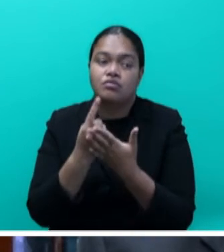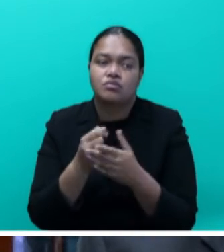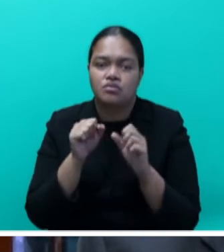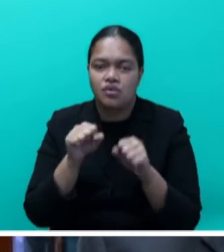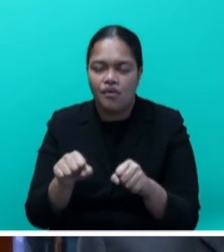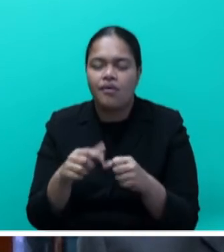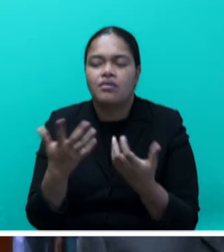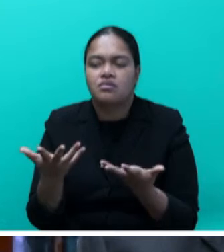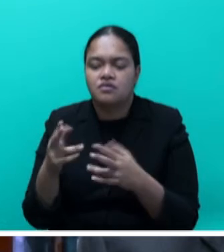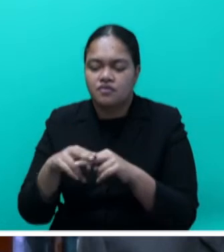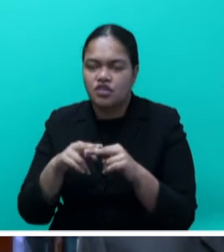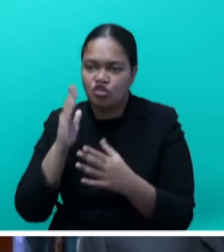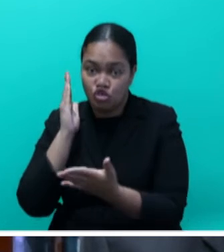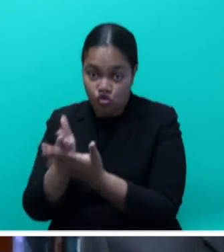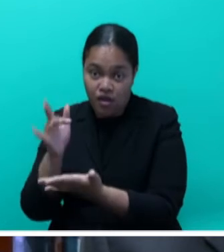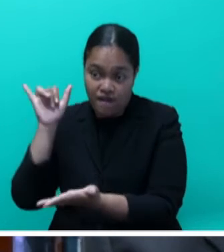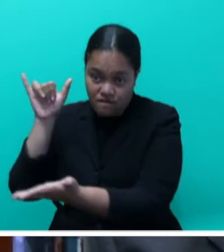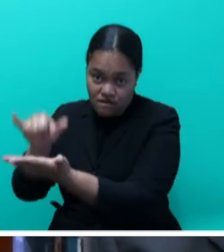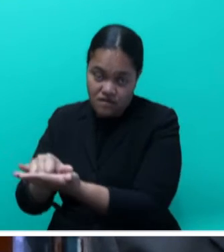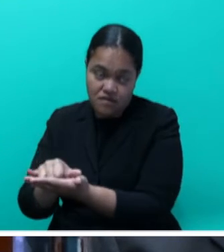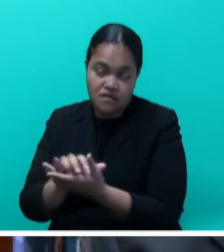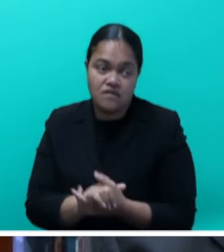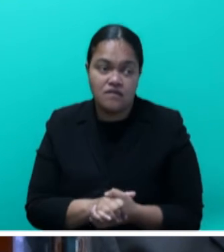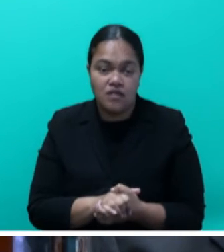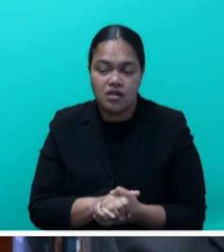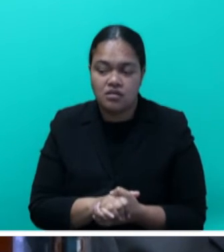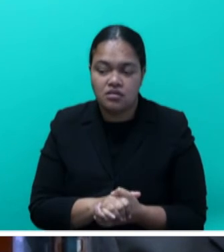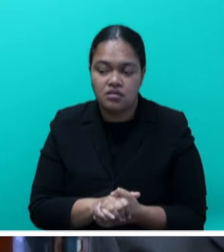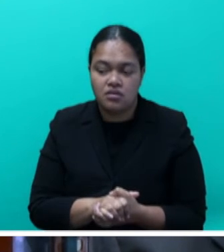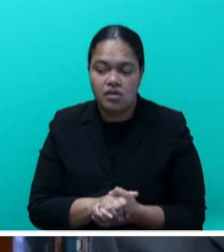packages featuring the new direct flights, but also include special incentive programs